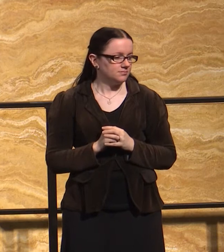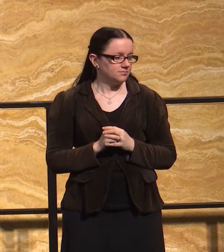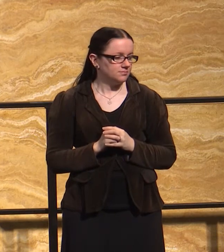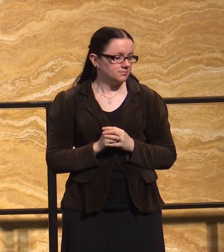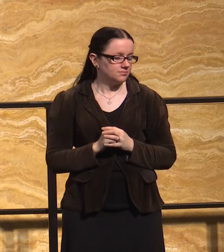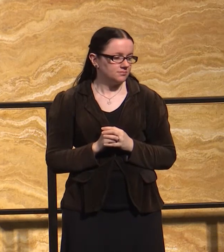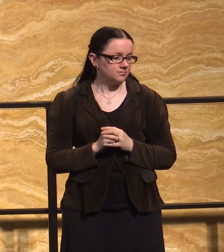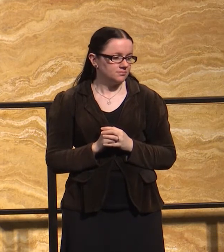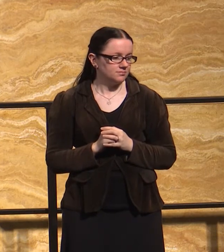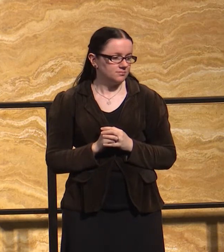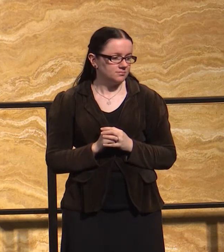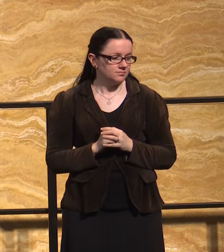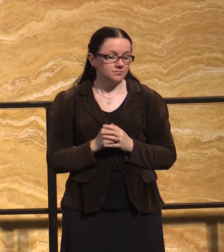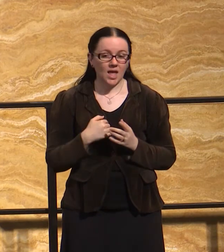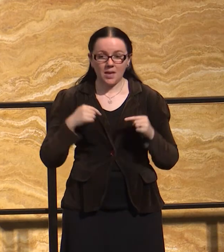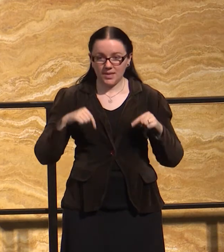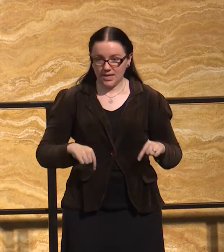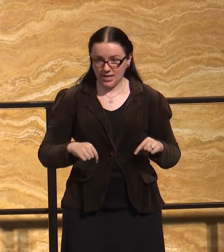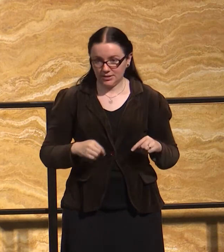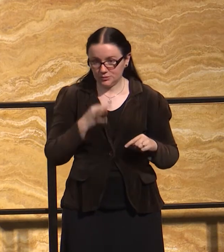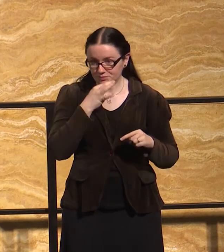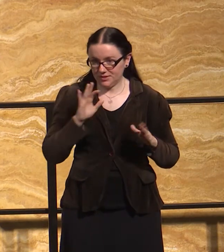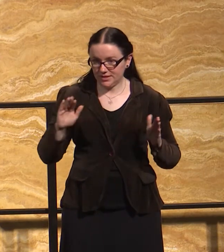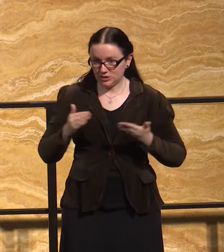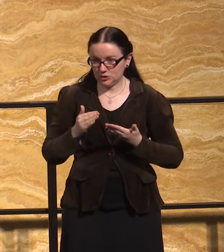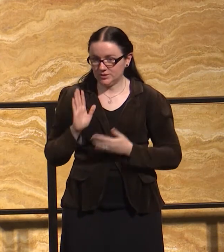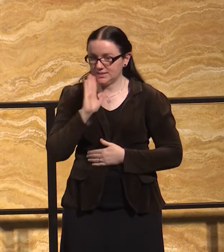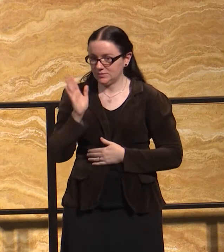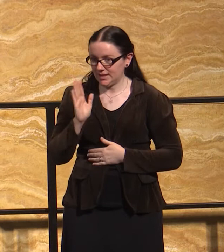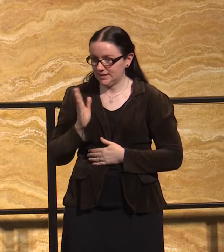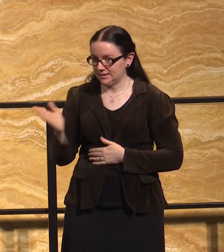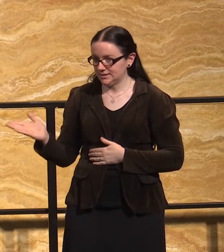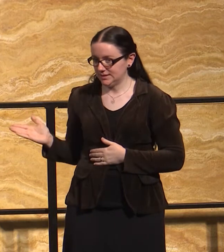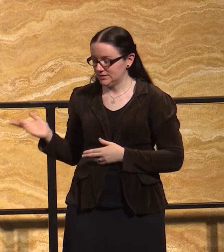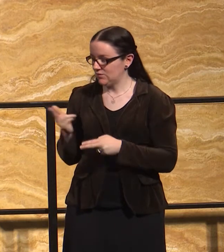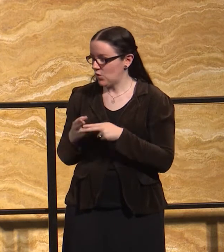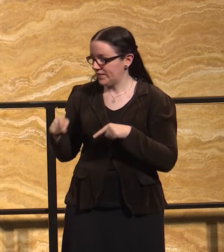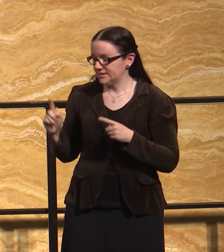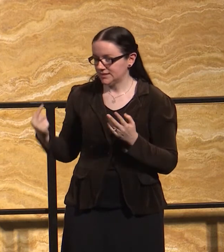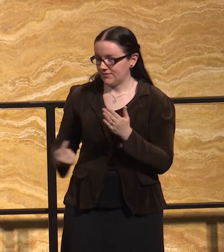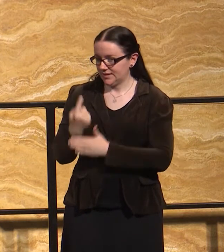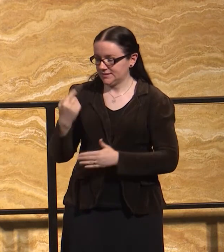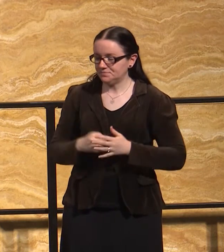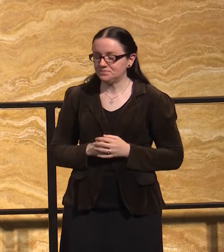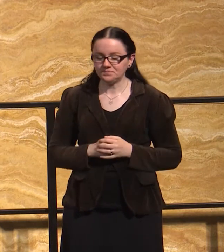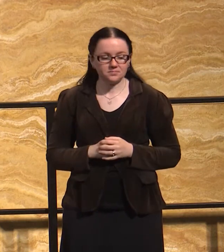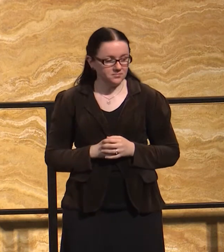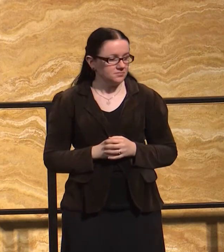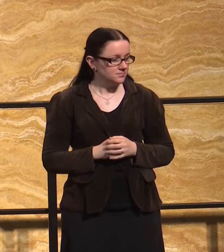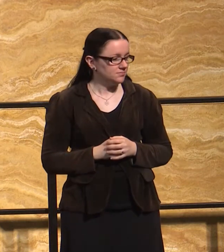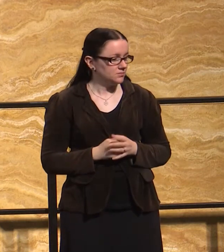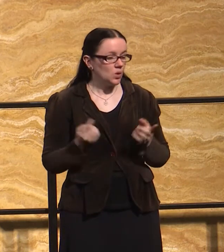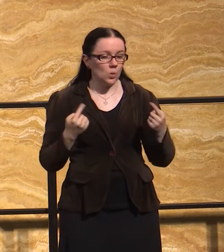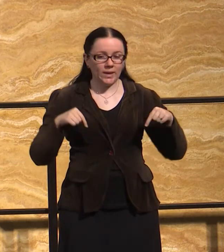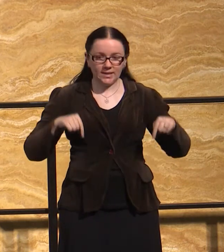I'm here really now to introduce briefly the speakers for this event. We're here